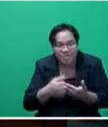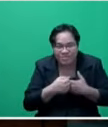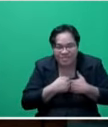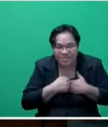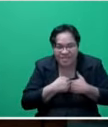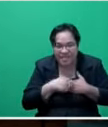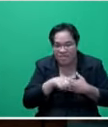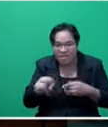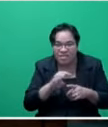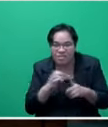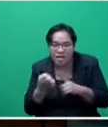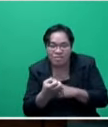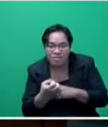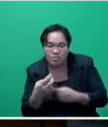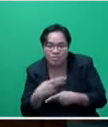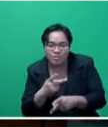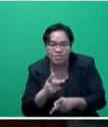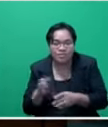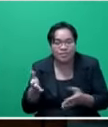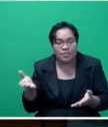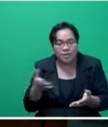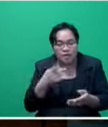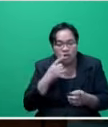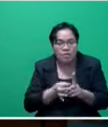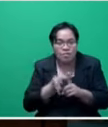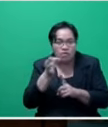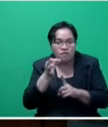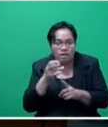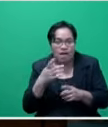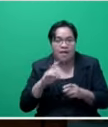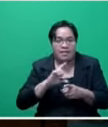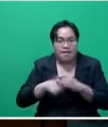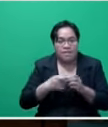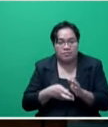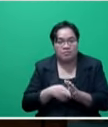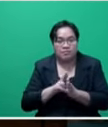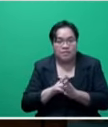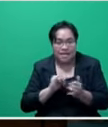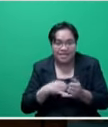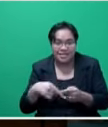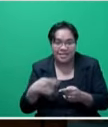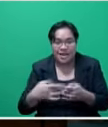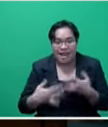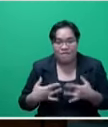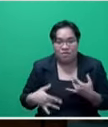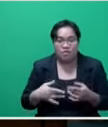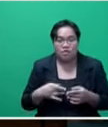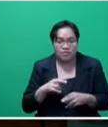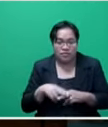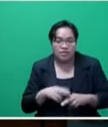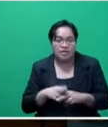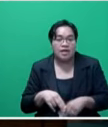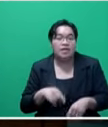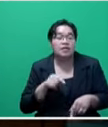Reduce Carbon, Improve Climate Resilience, and Sustain Livelihoods in Fiji. This project is funded by the Global